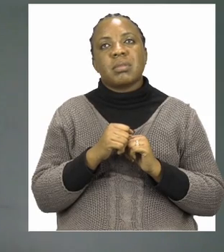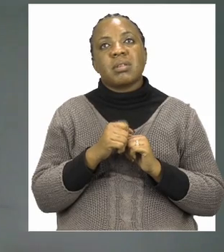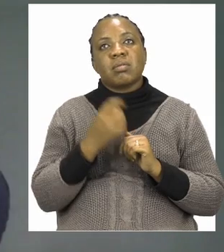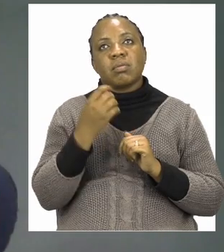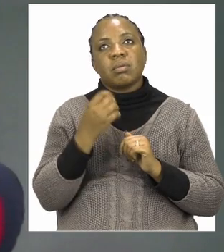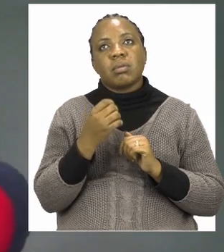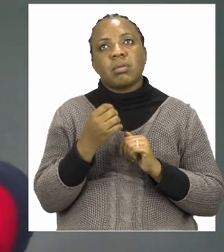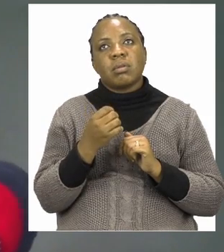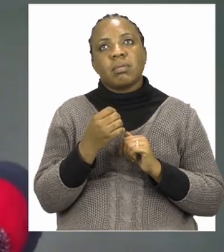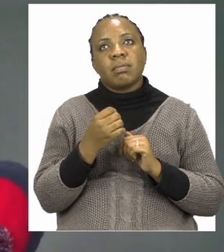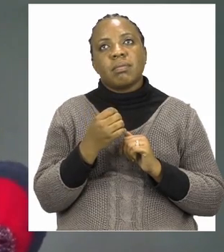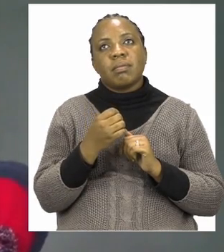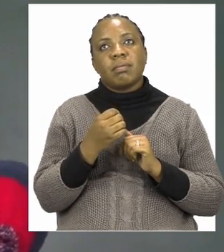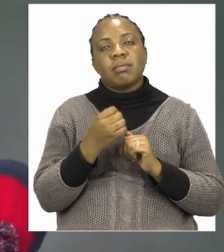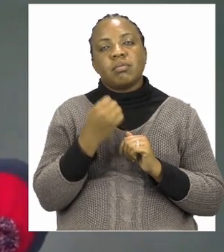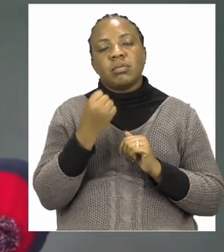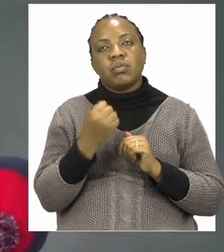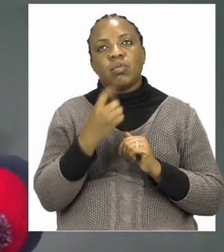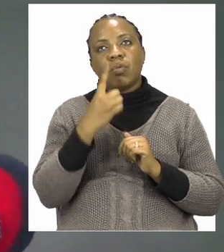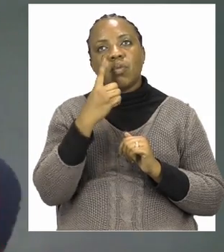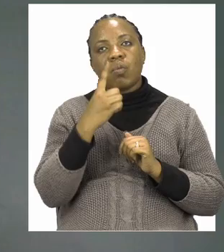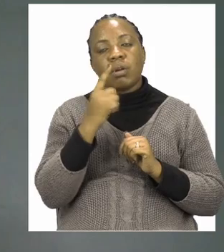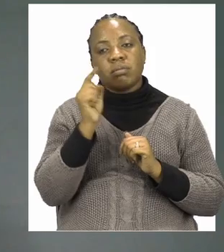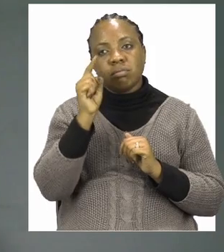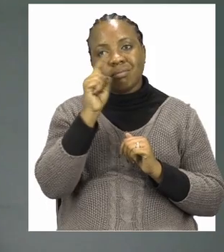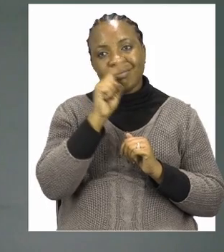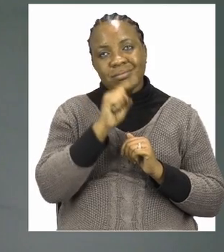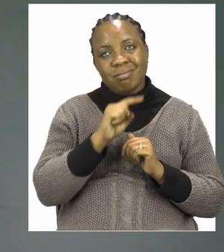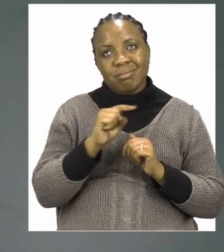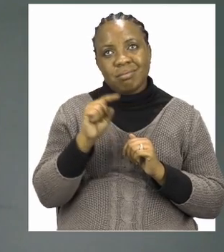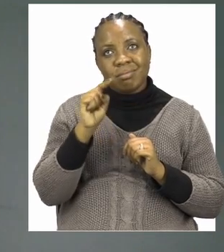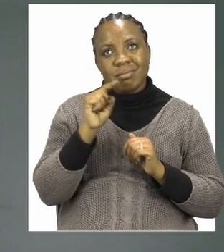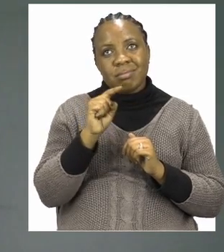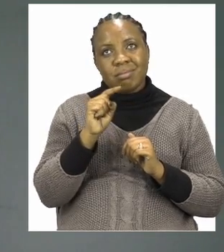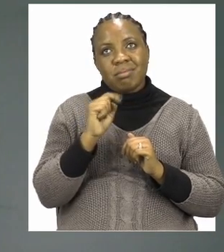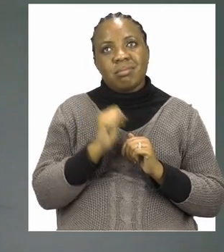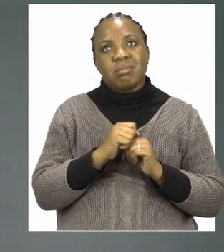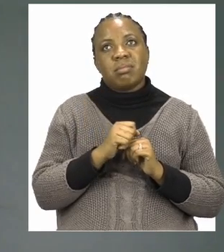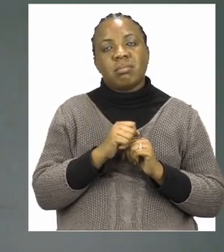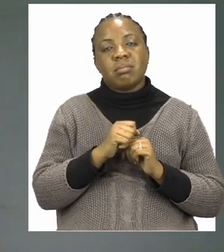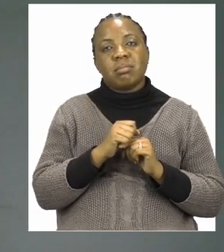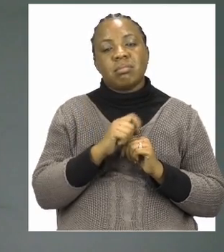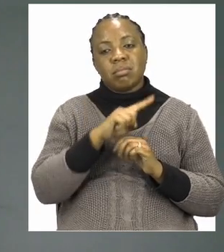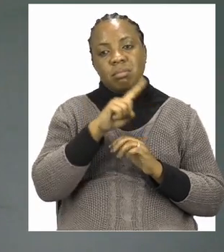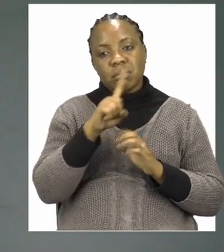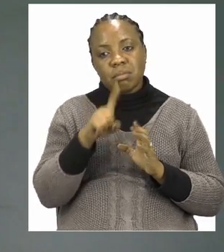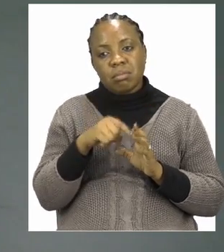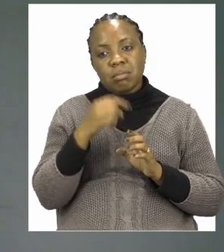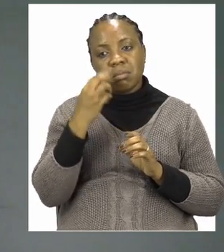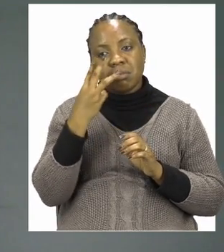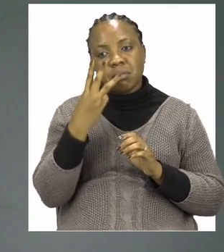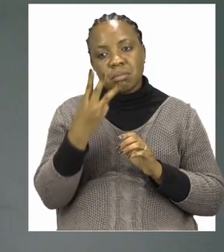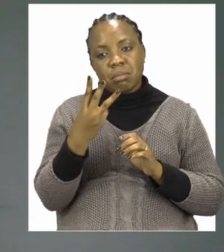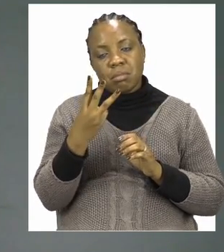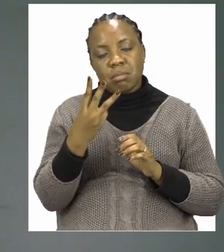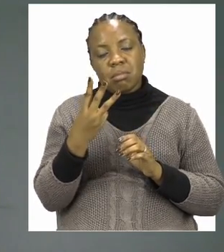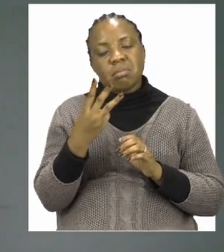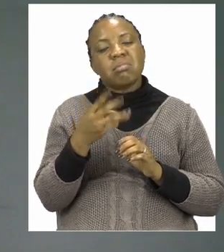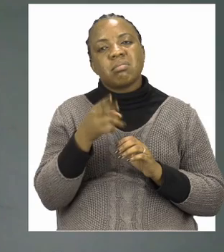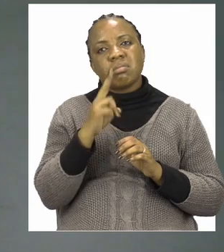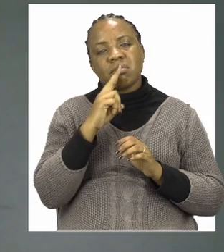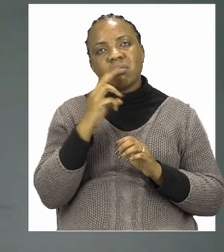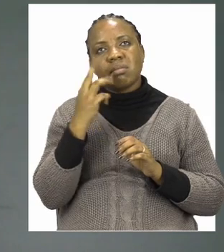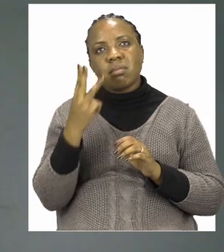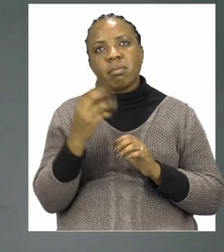3. So I'm going to write my 3. From there, boys and girls, it's very simple. All you